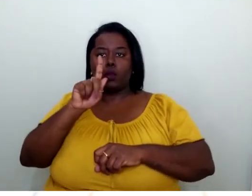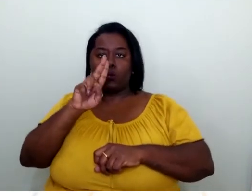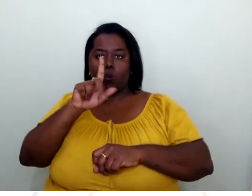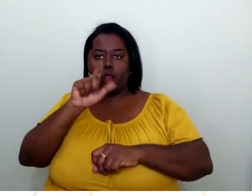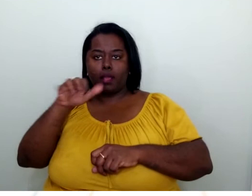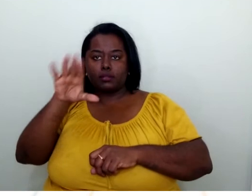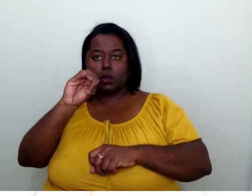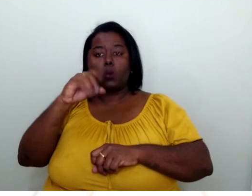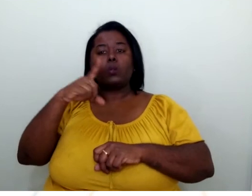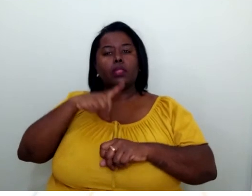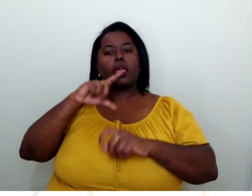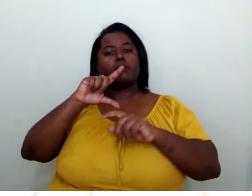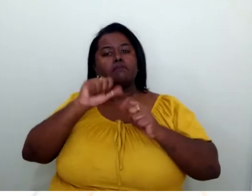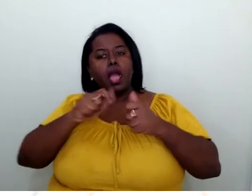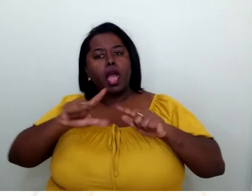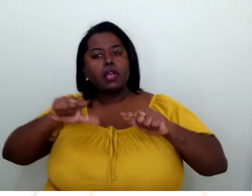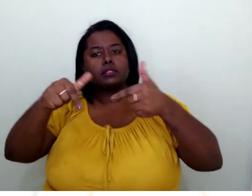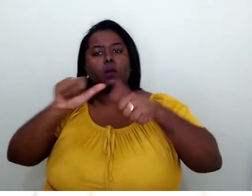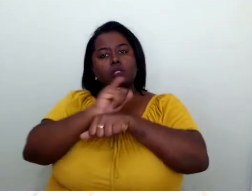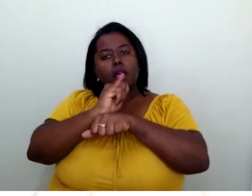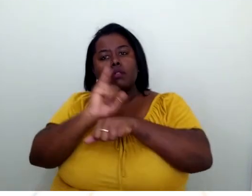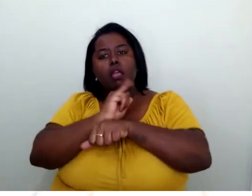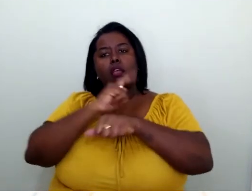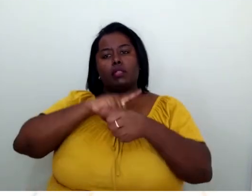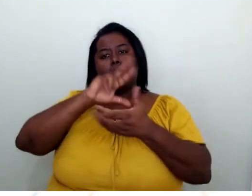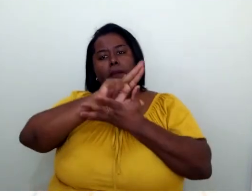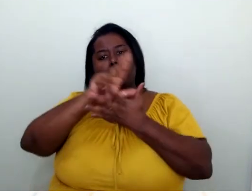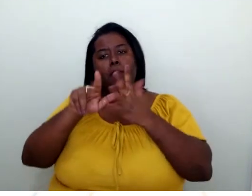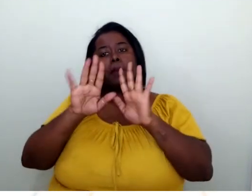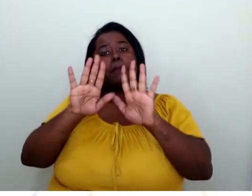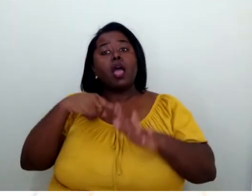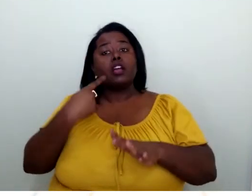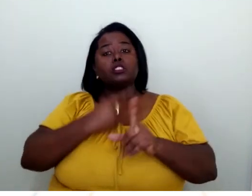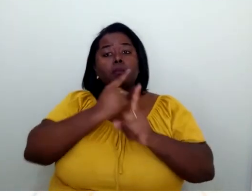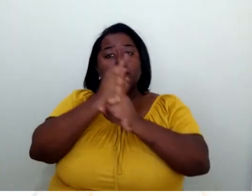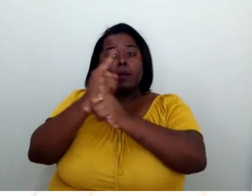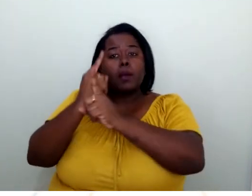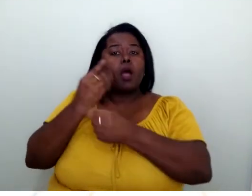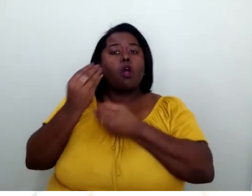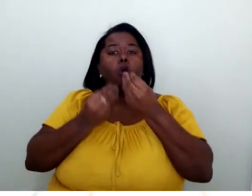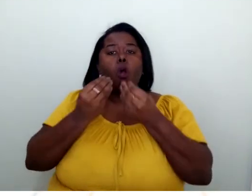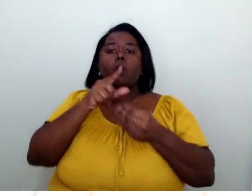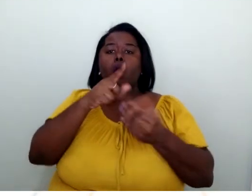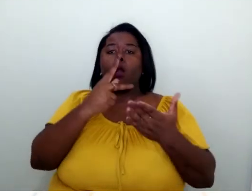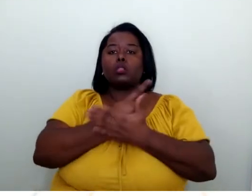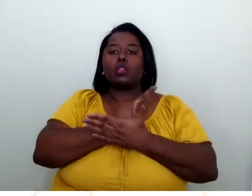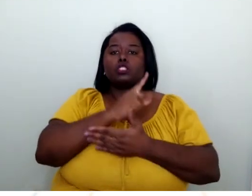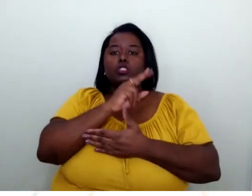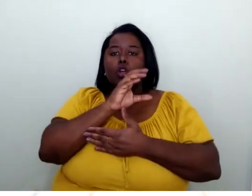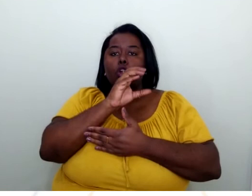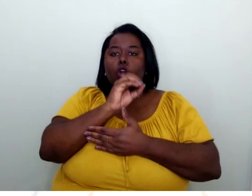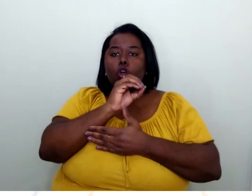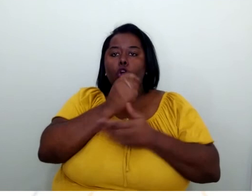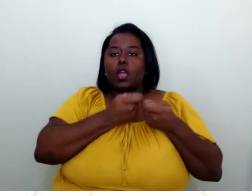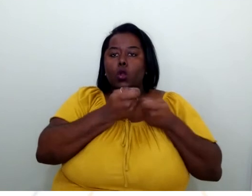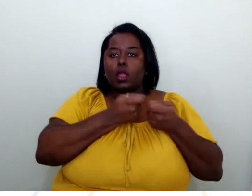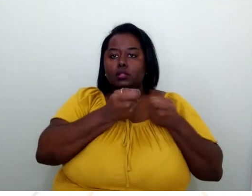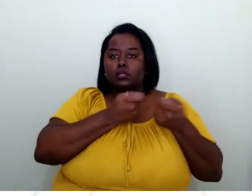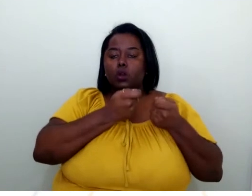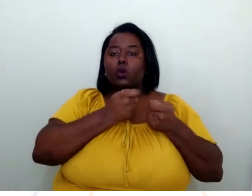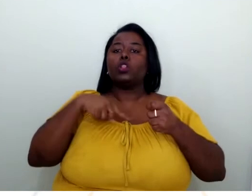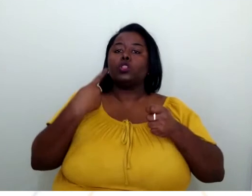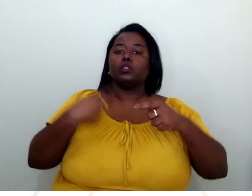Columbia University with preschool children for a number of years, and he's the one who's actually credited with coming up with the term of community